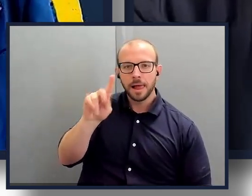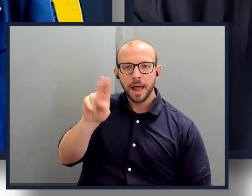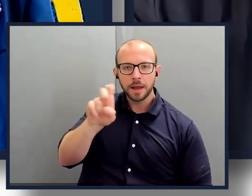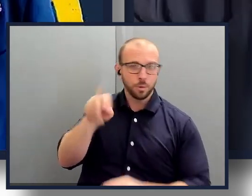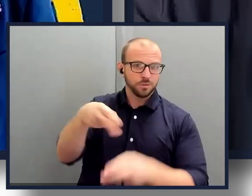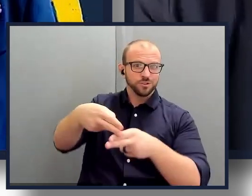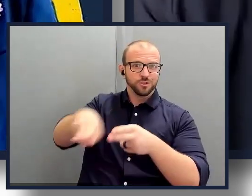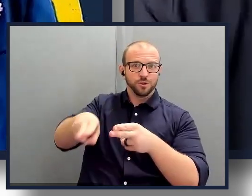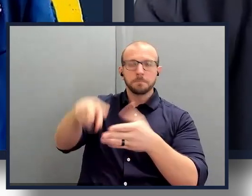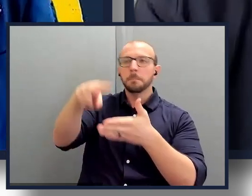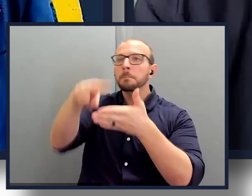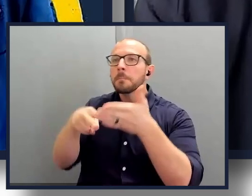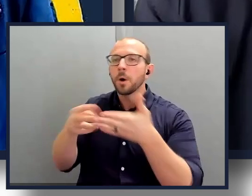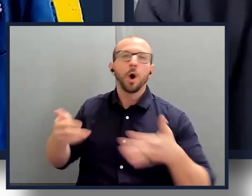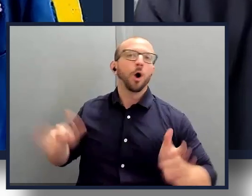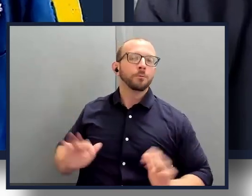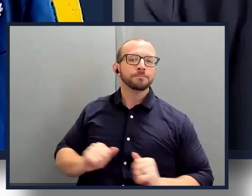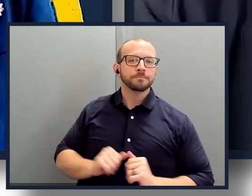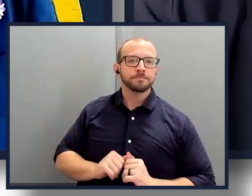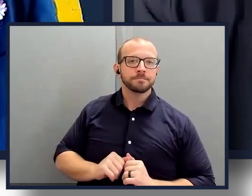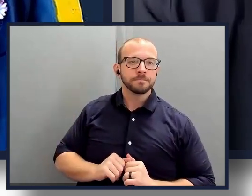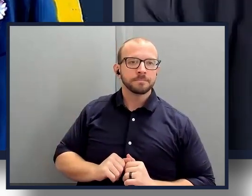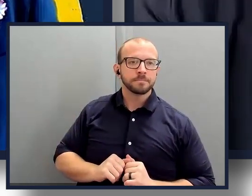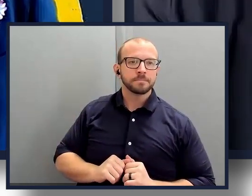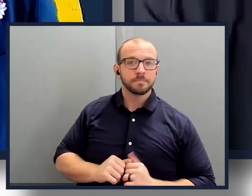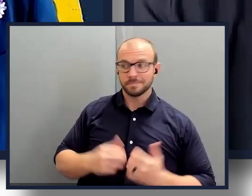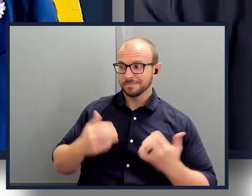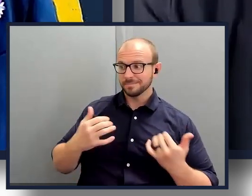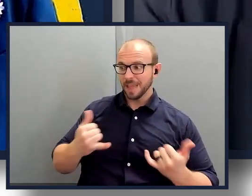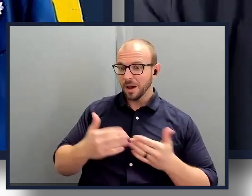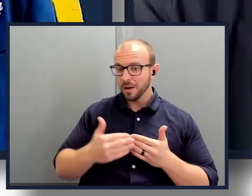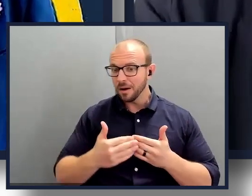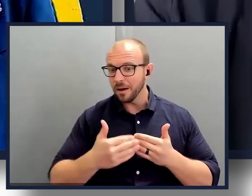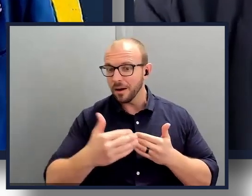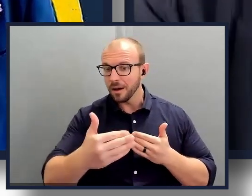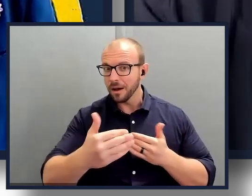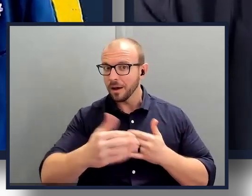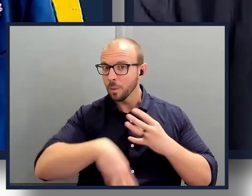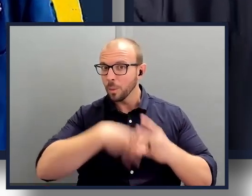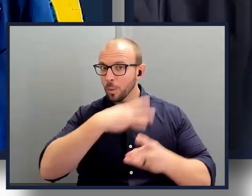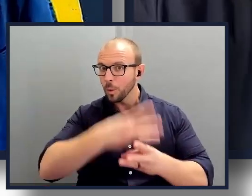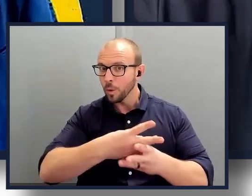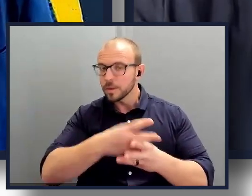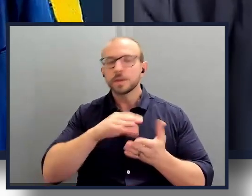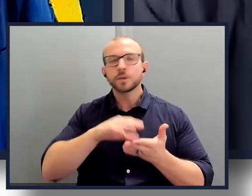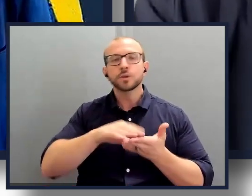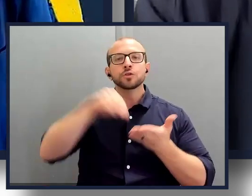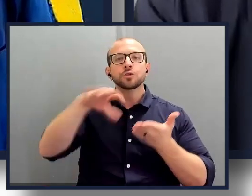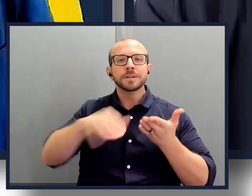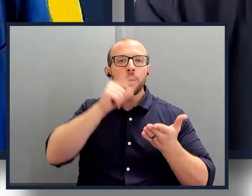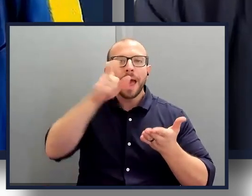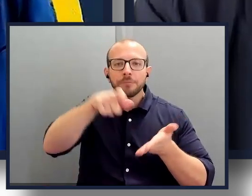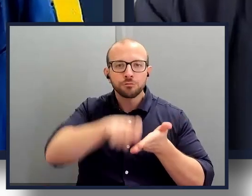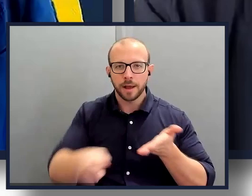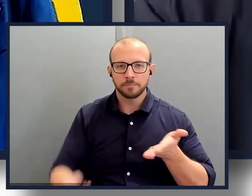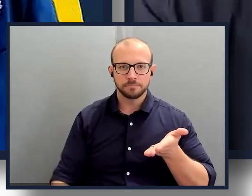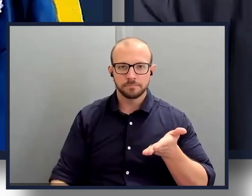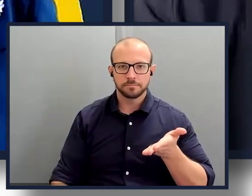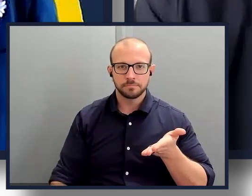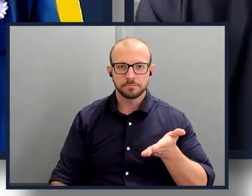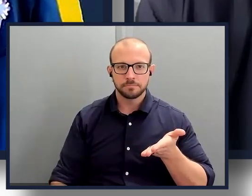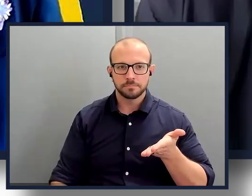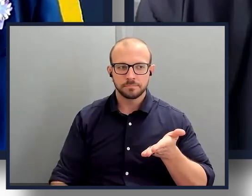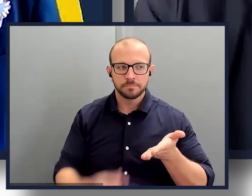And now we're entering a world where students don't have to write anymore because